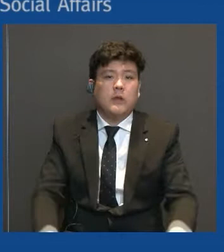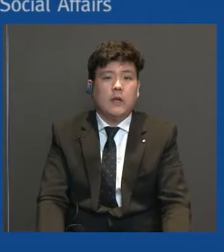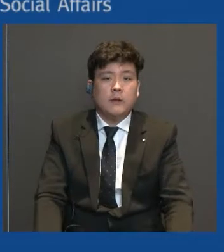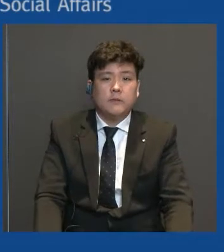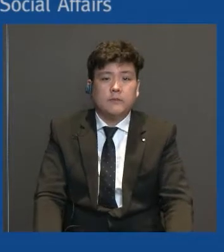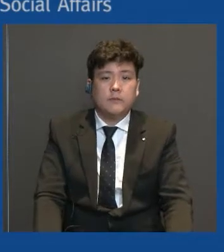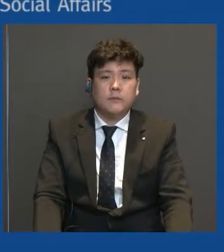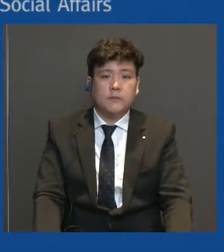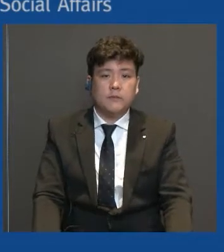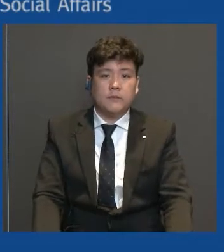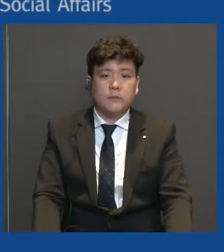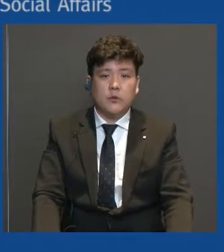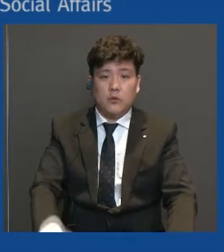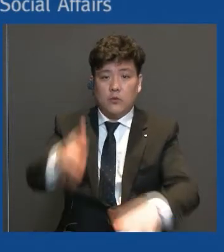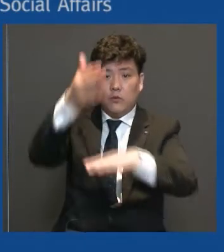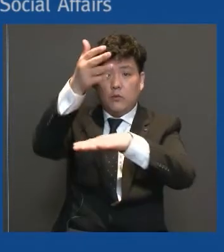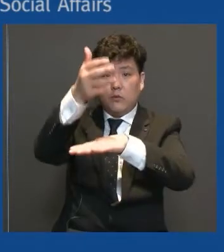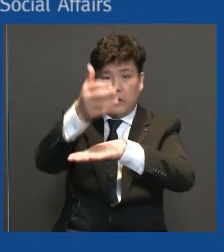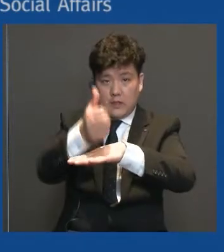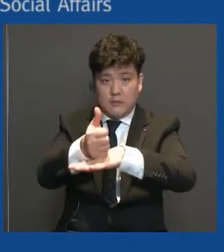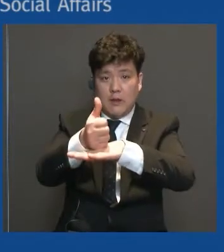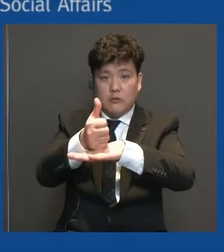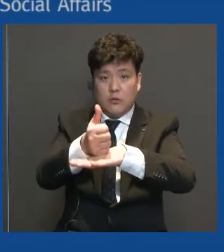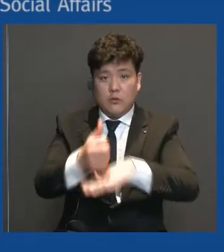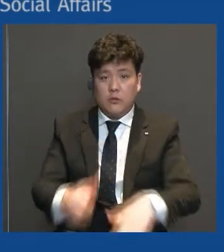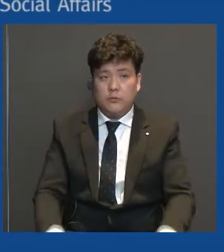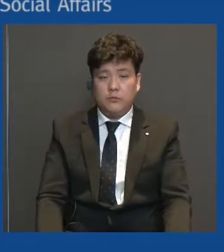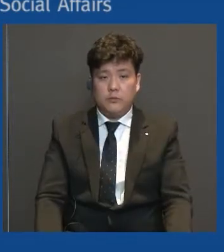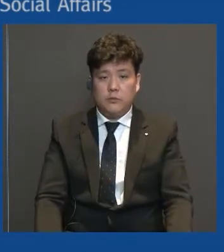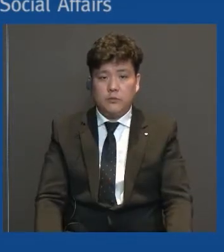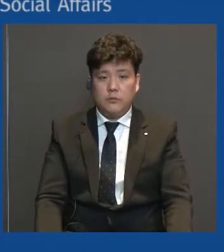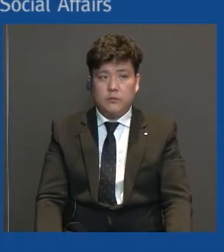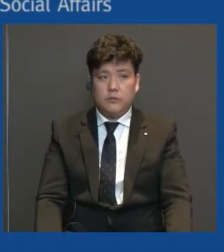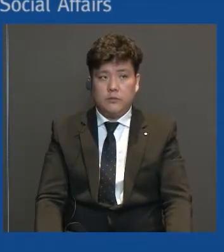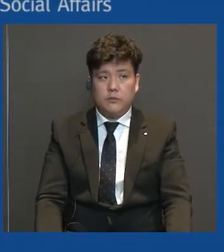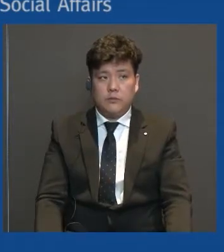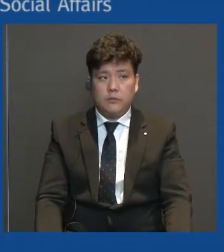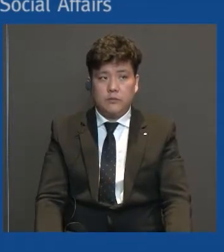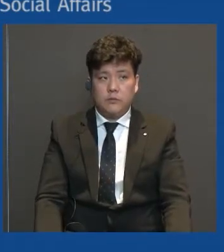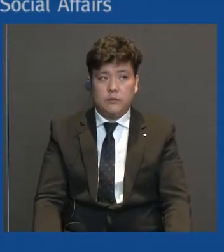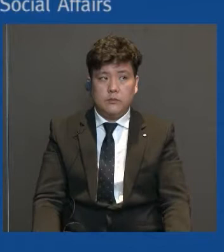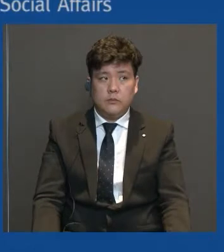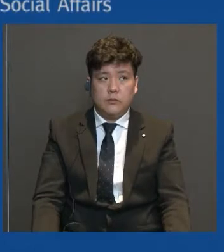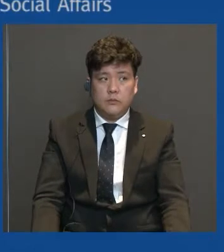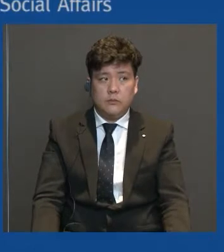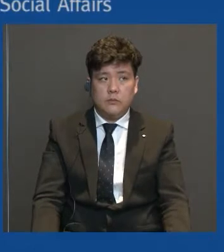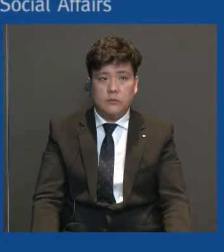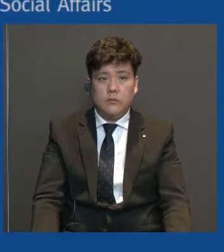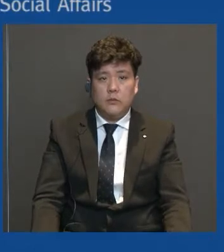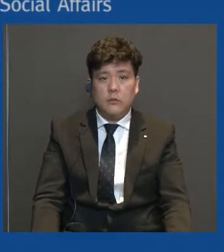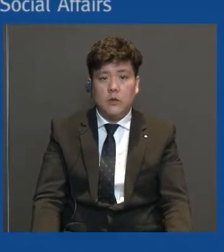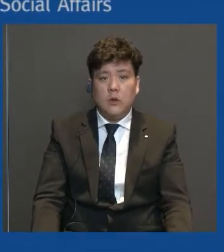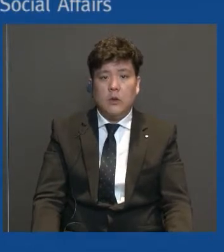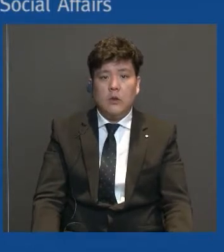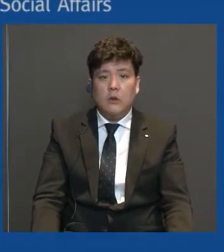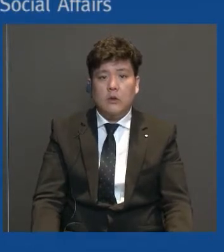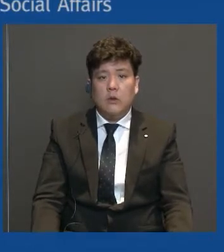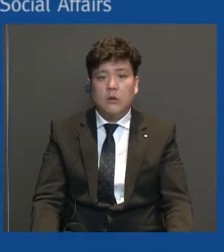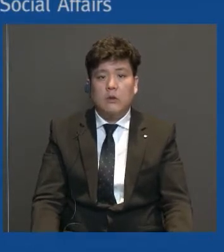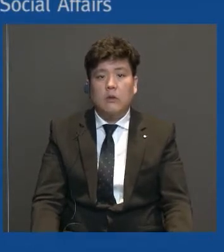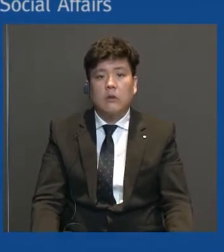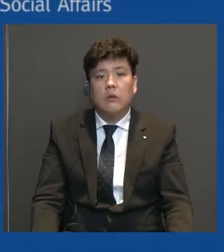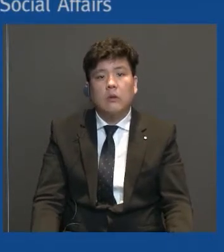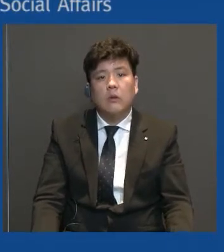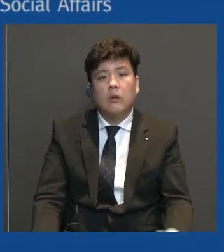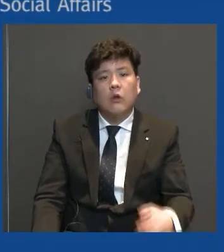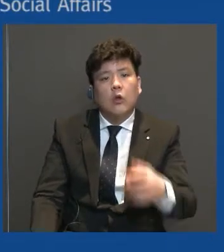Finally, we should ensure the economic well-being in later life. To do so, age discrimination in